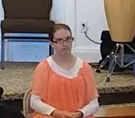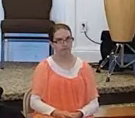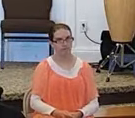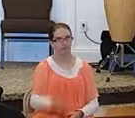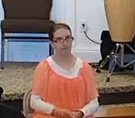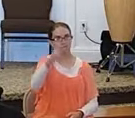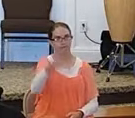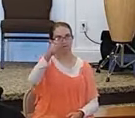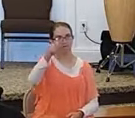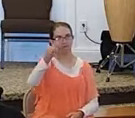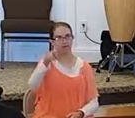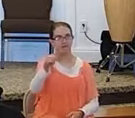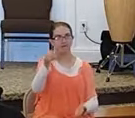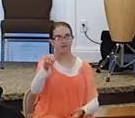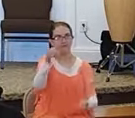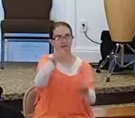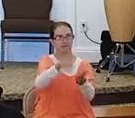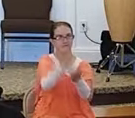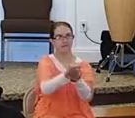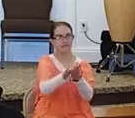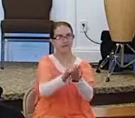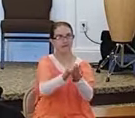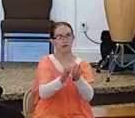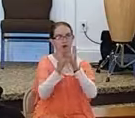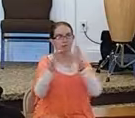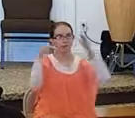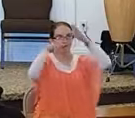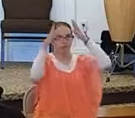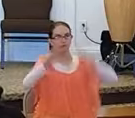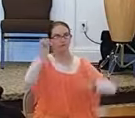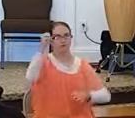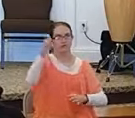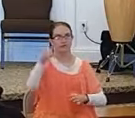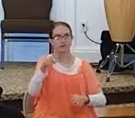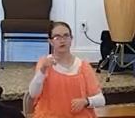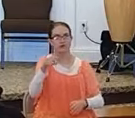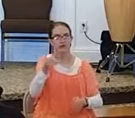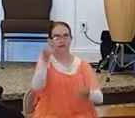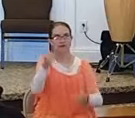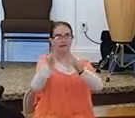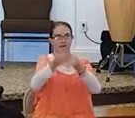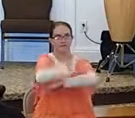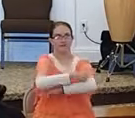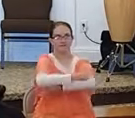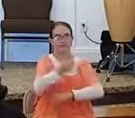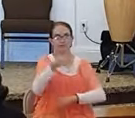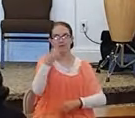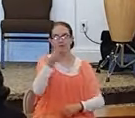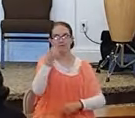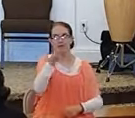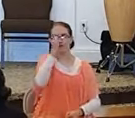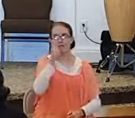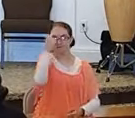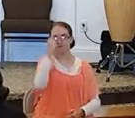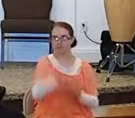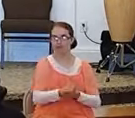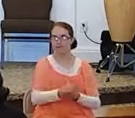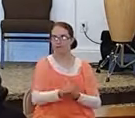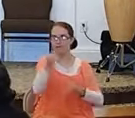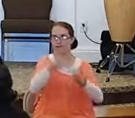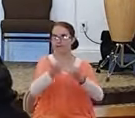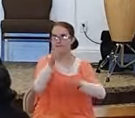Peter said, this is that. Yes. Spoken of by the prophet Joel, in the last days, saith God. Anybody believe we're in the last days? Yes.